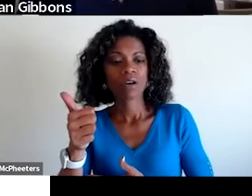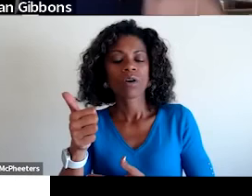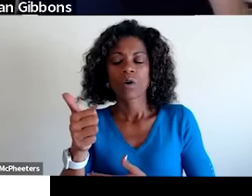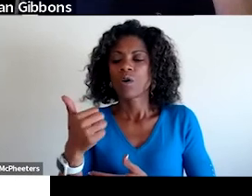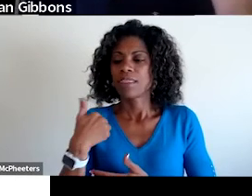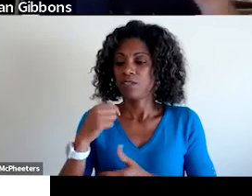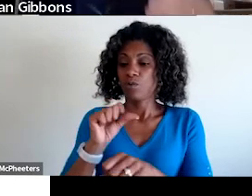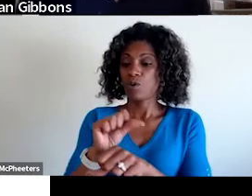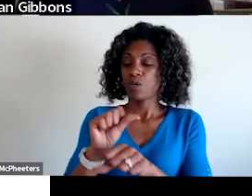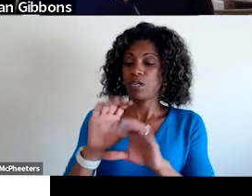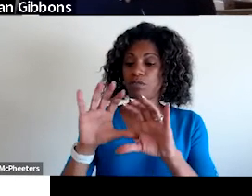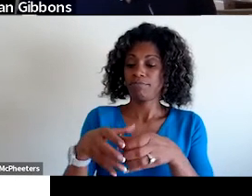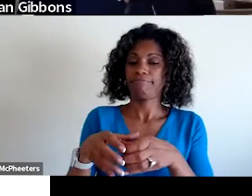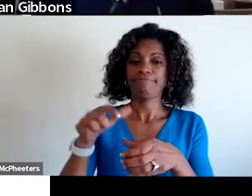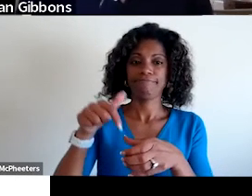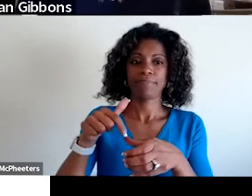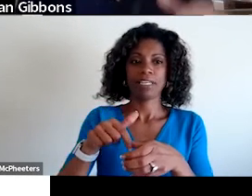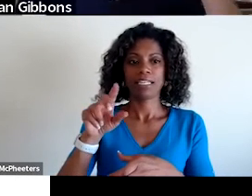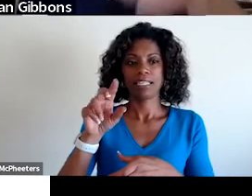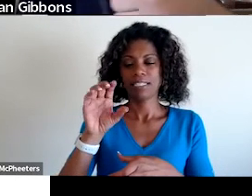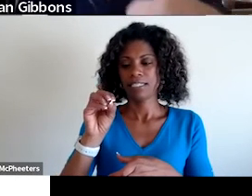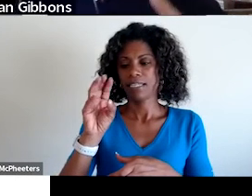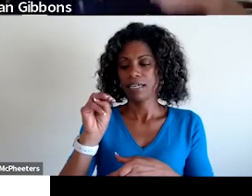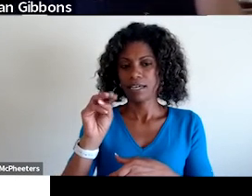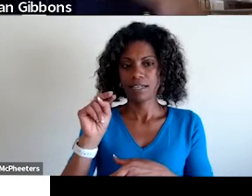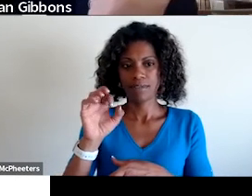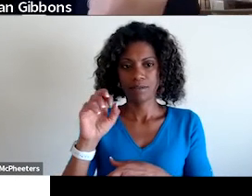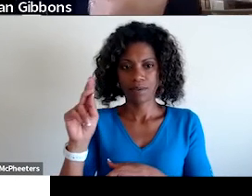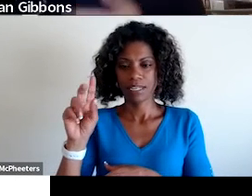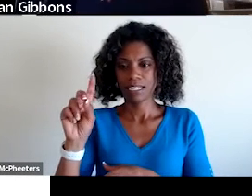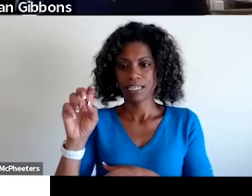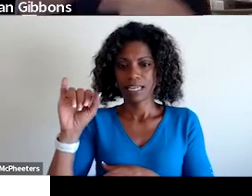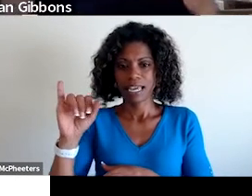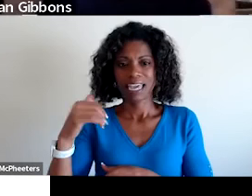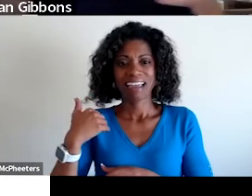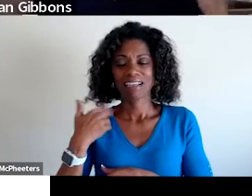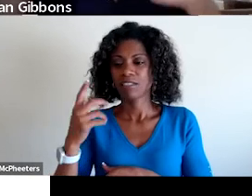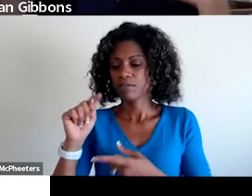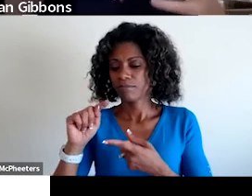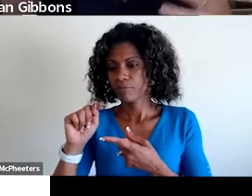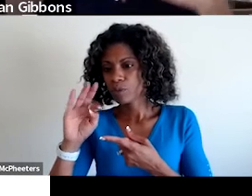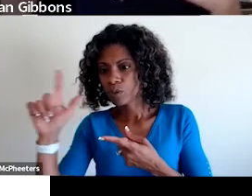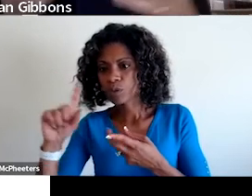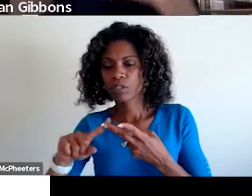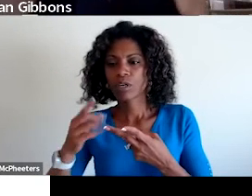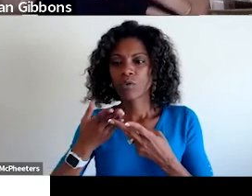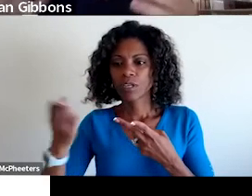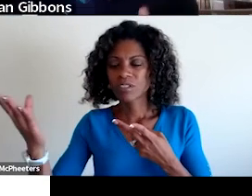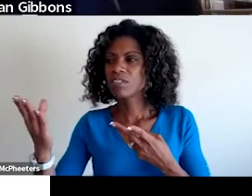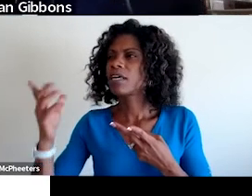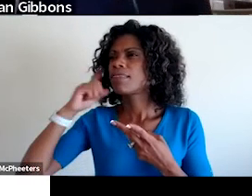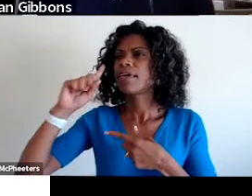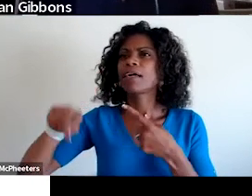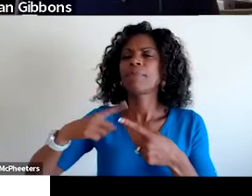working group, came up with this site, ComNetwork DEI. It's got case studies. It's got some tools and resources for you to think about how you're doing your practice on the